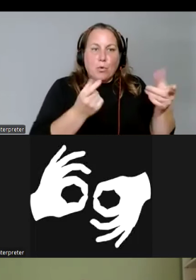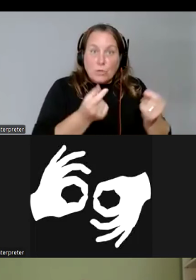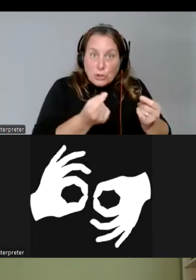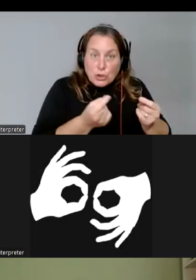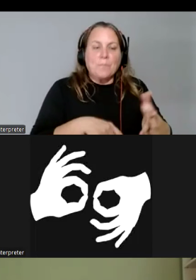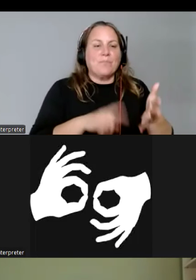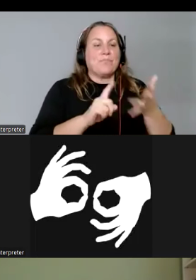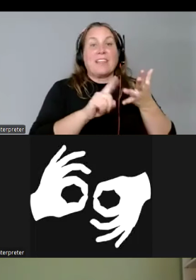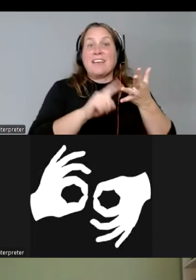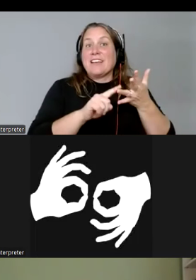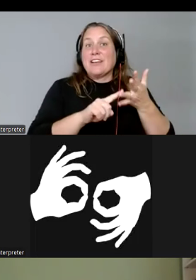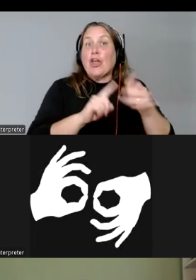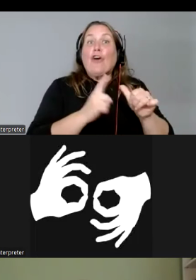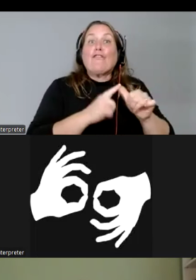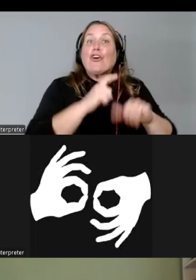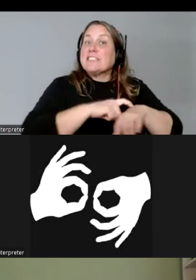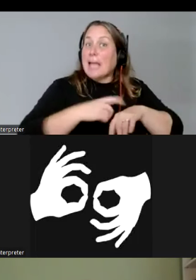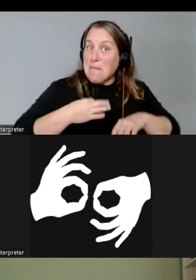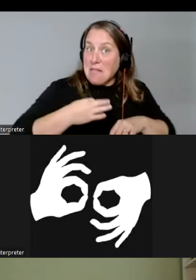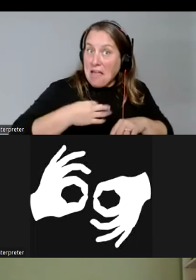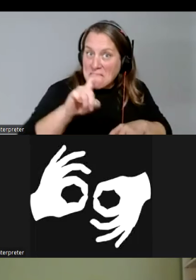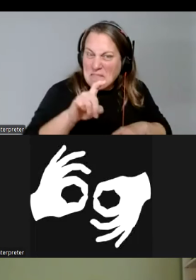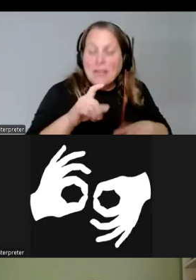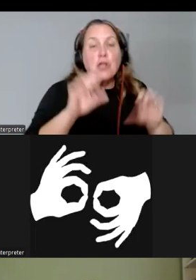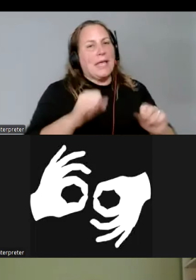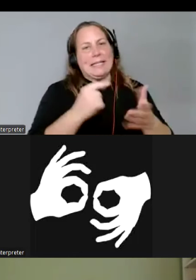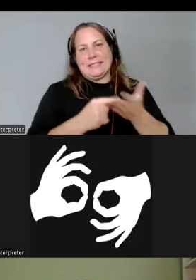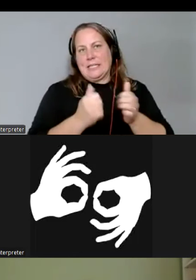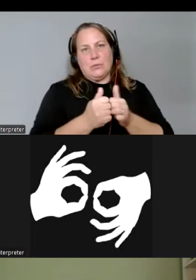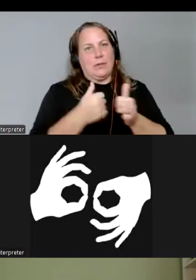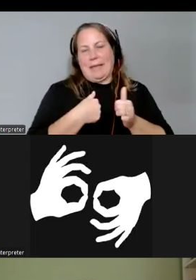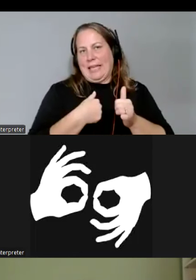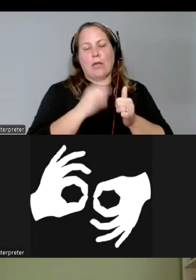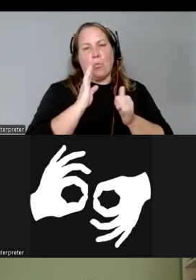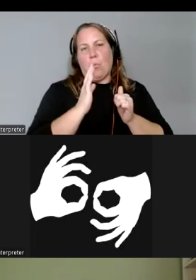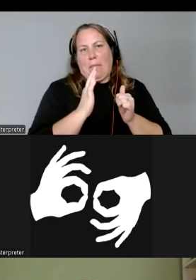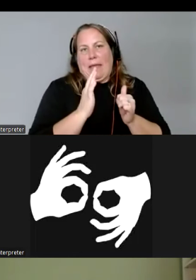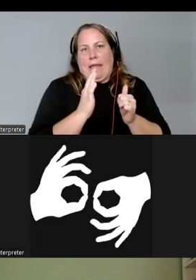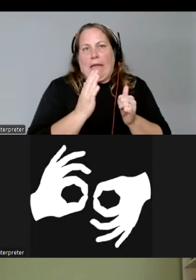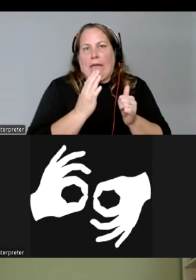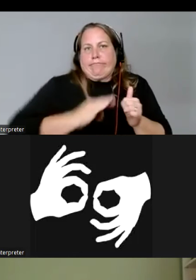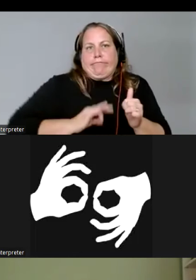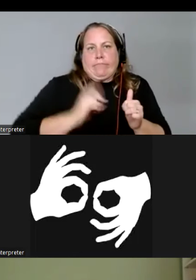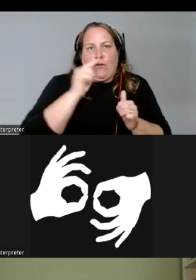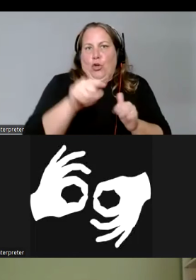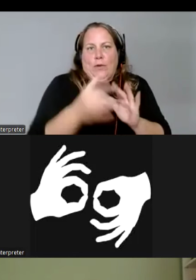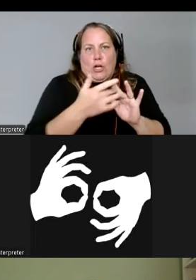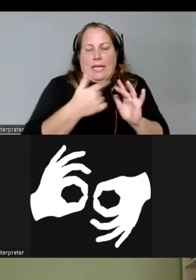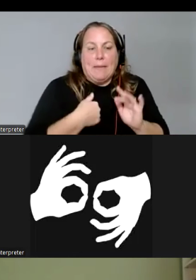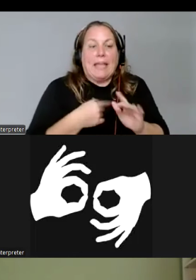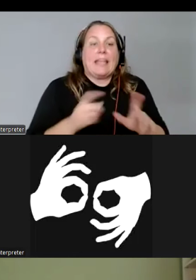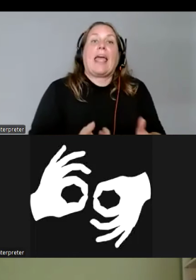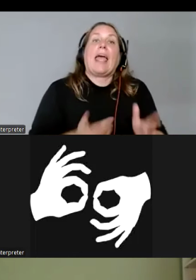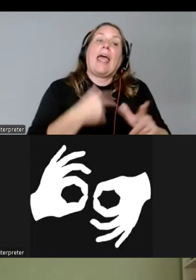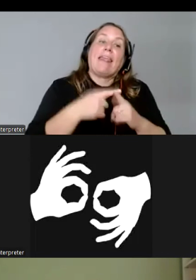me. You don't have to talk to me, but it might be helpful. And of course, submit before the deadline. Again, the deadline is